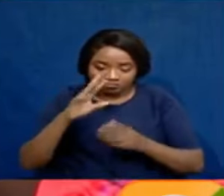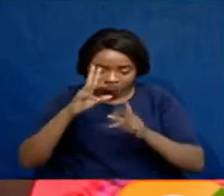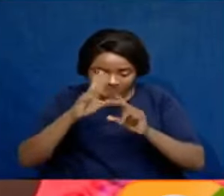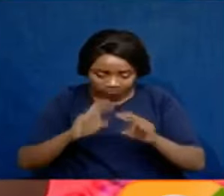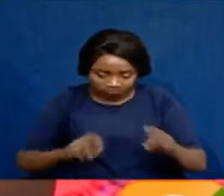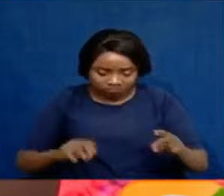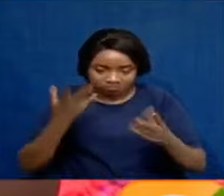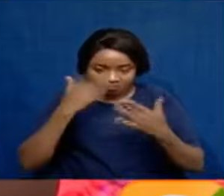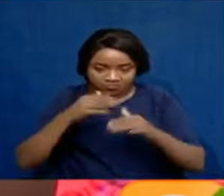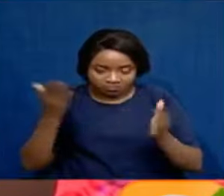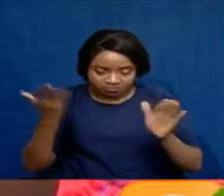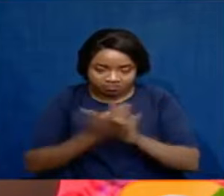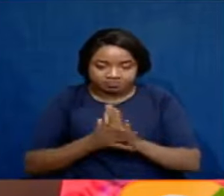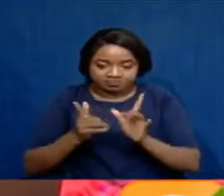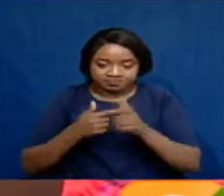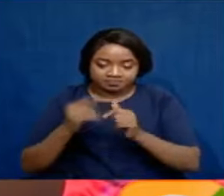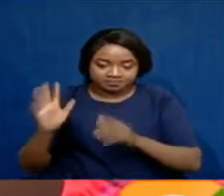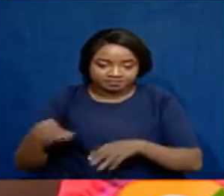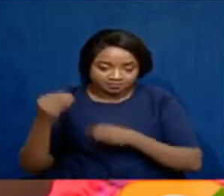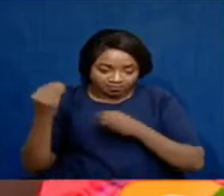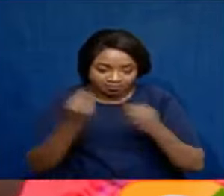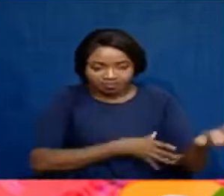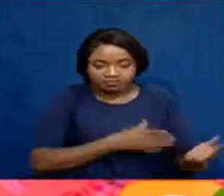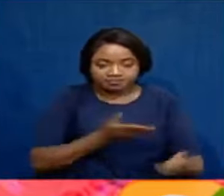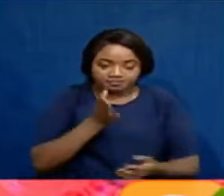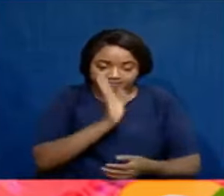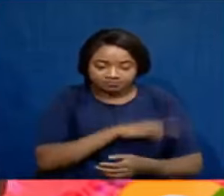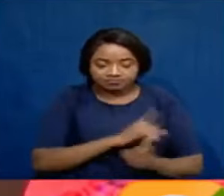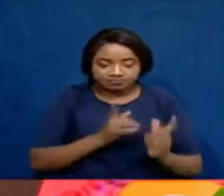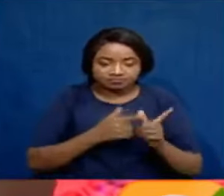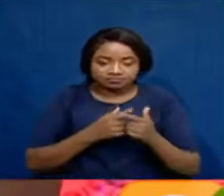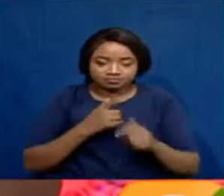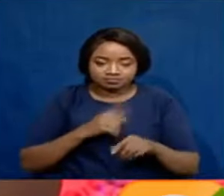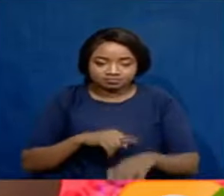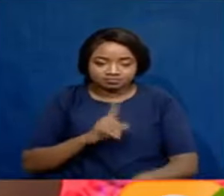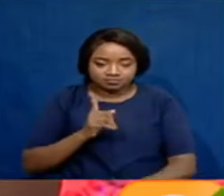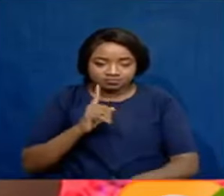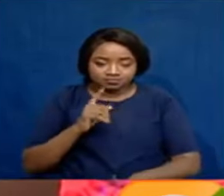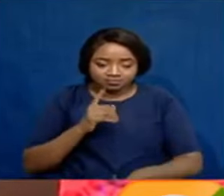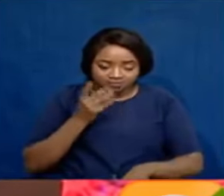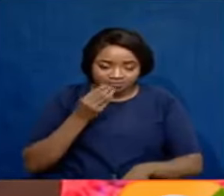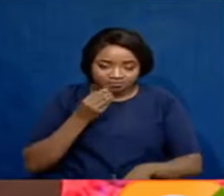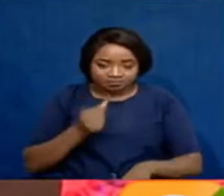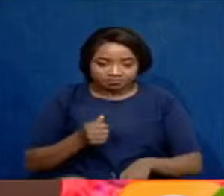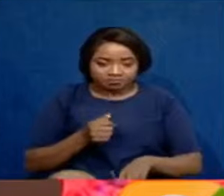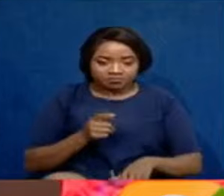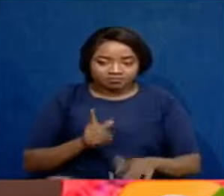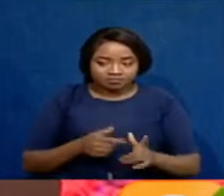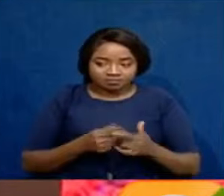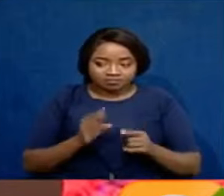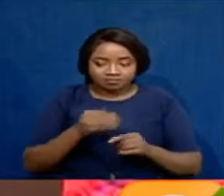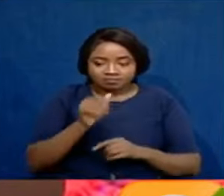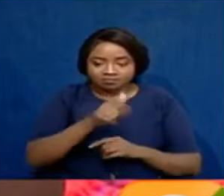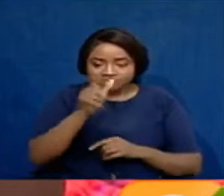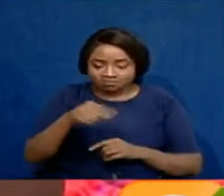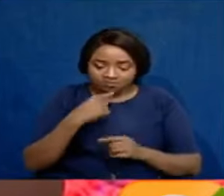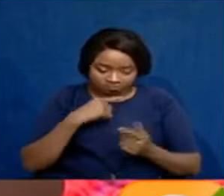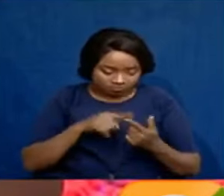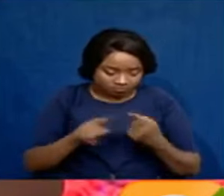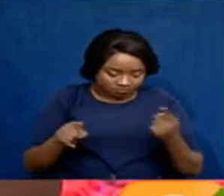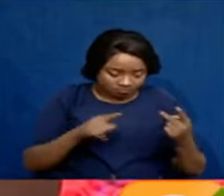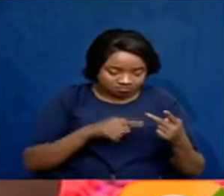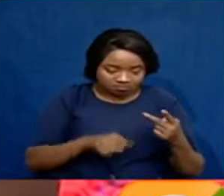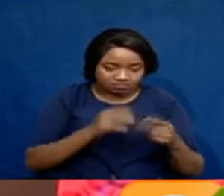me to do the biopsy. When I've done the biopsy, I have to give it to a pathologist for the pathologist to read the specimen and say, yes, this is cancer, this is the